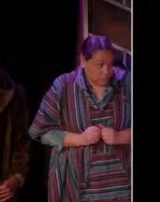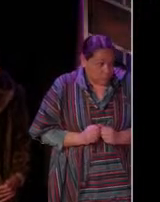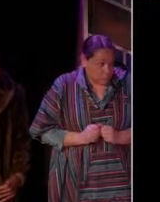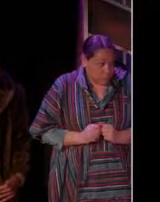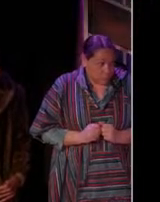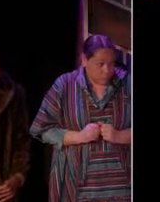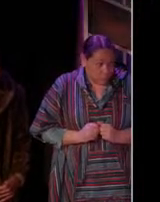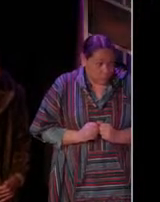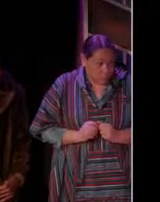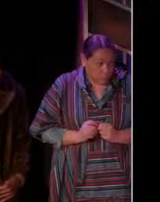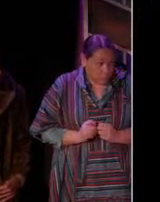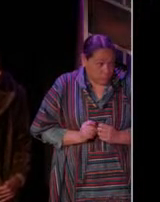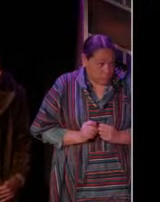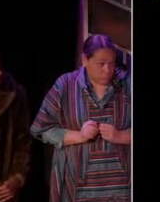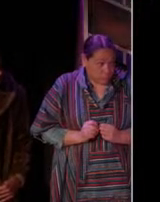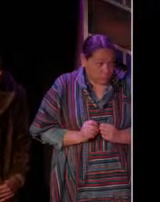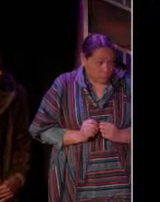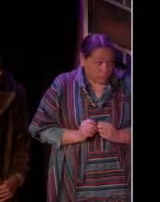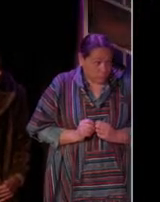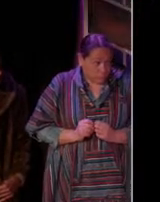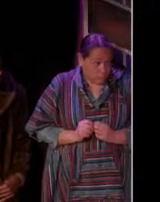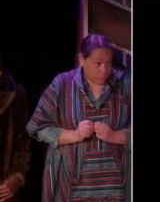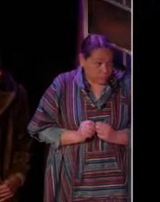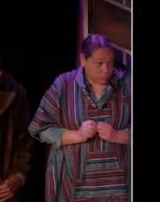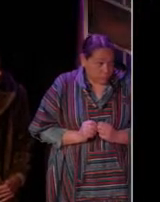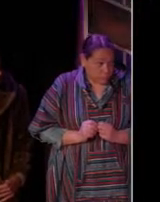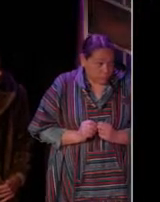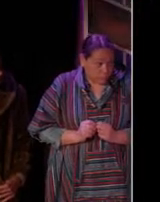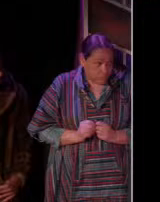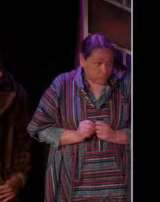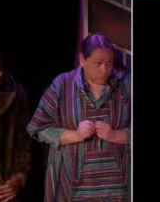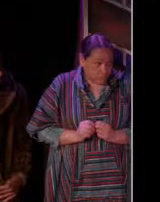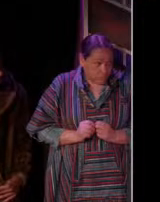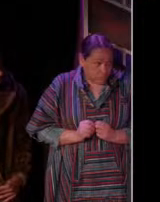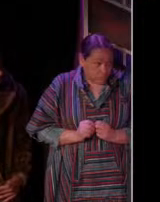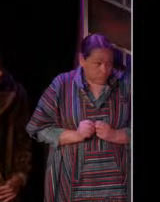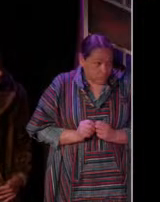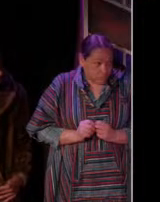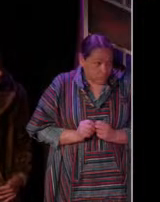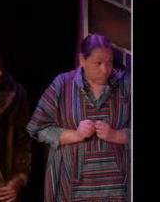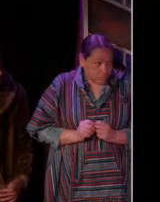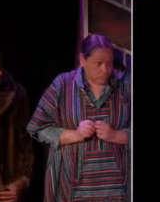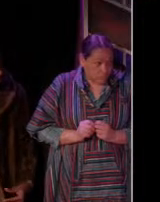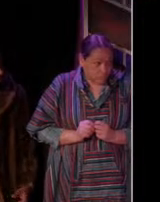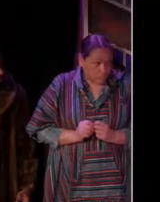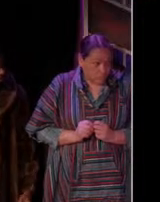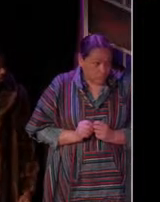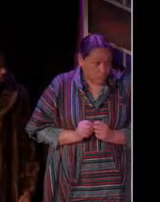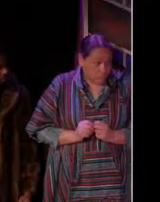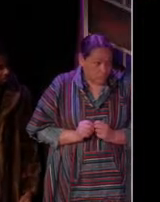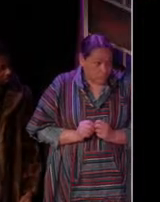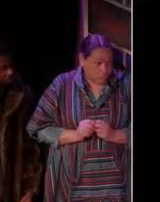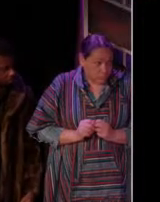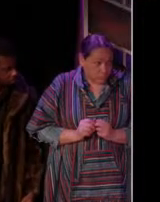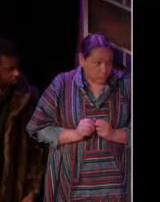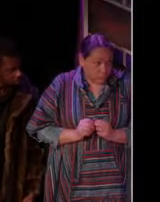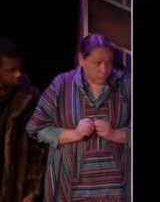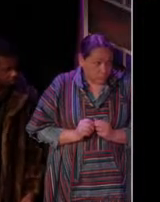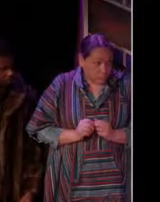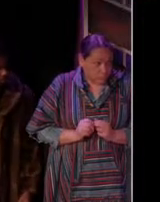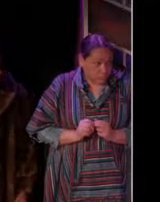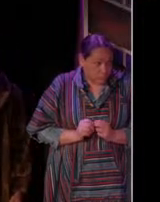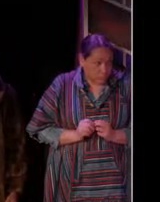who. And Camillo is her co-conspirator, one who knows what she should shame to know herself, were she not so stewed in learned